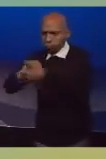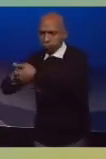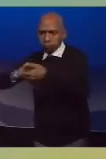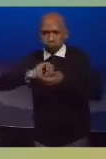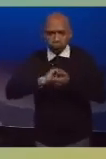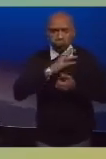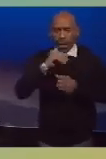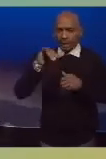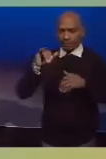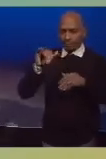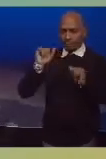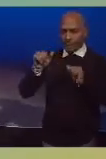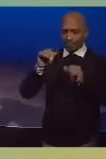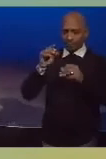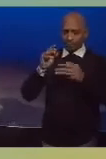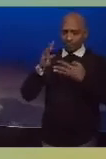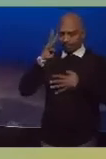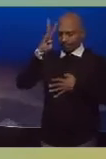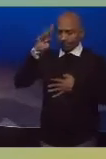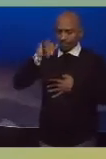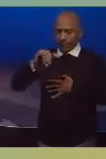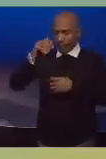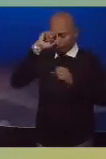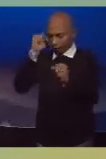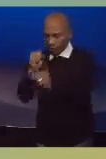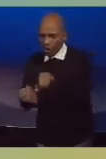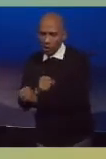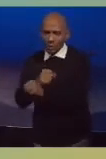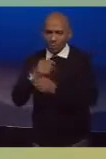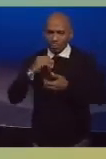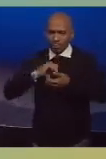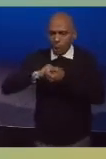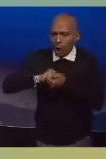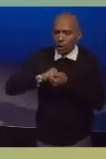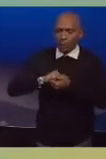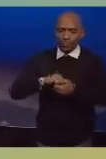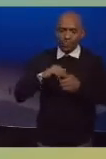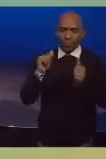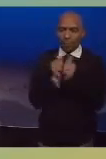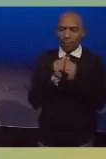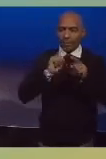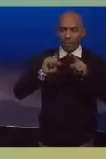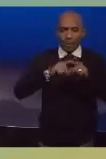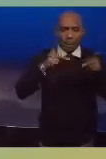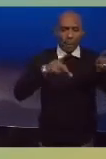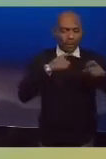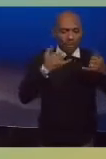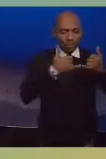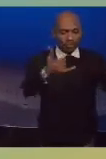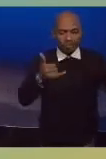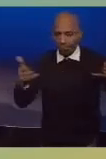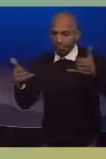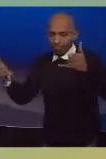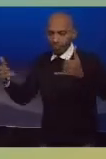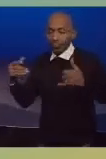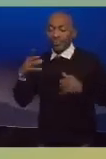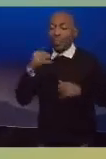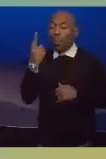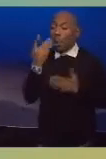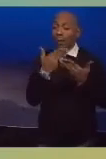and form strategic partnerships across issues and across borders. And one thing that's become obvious